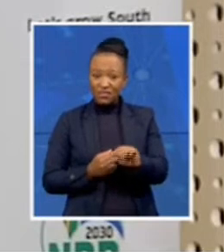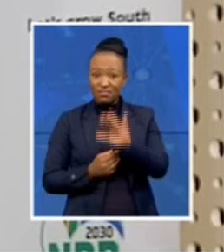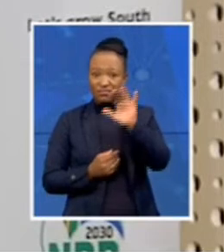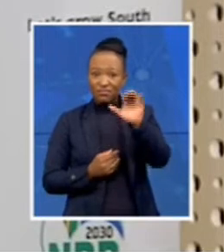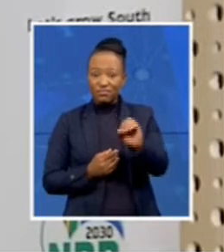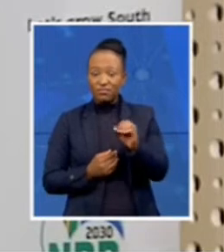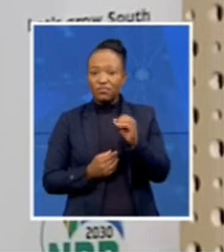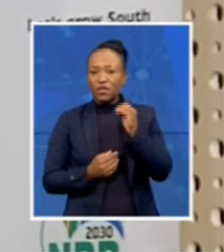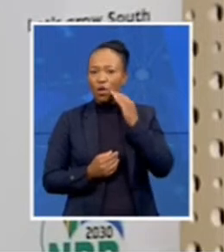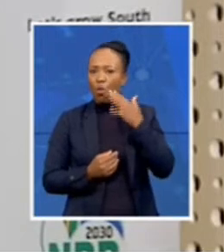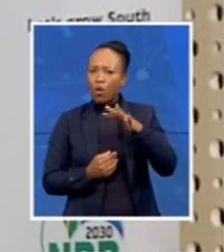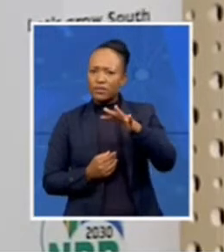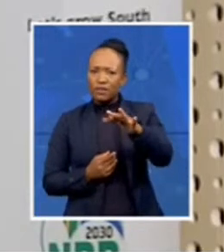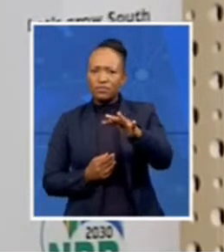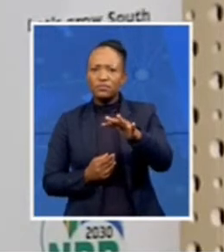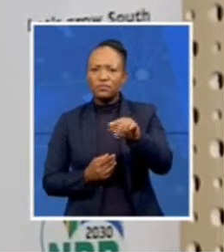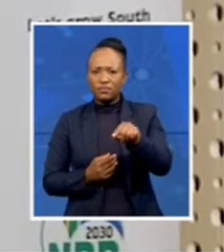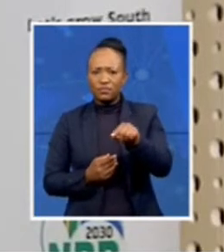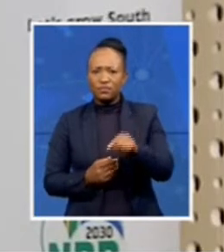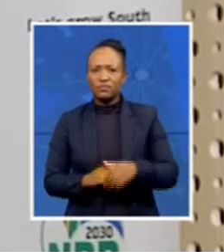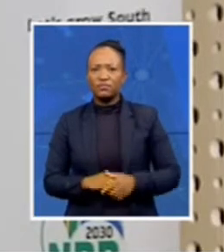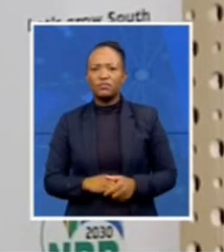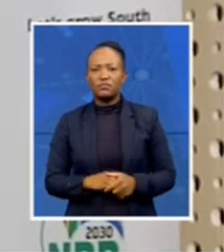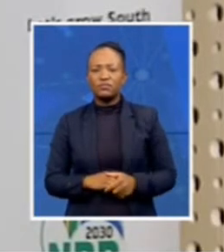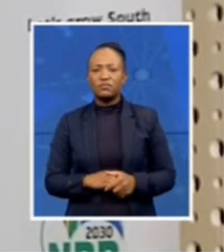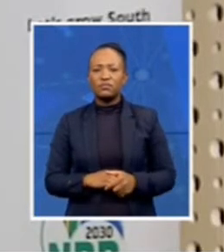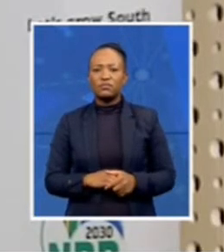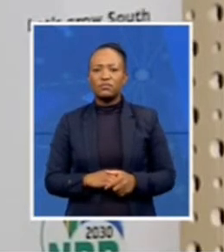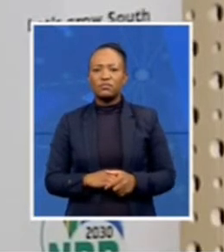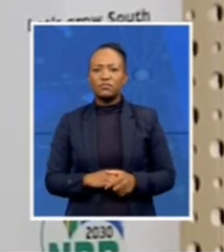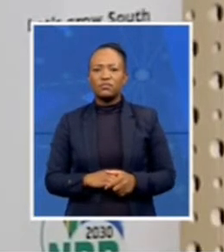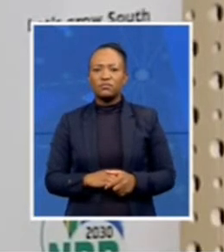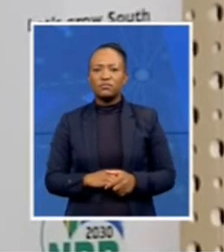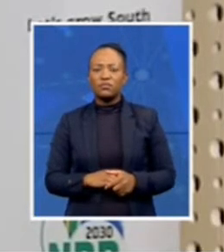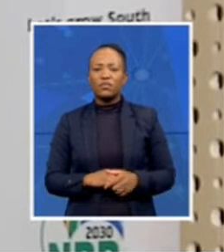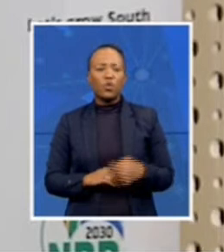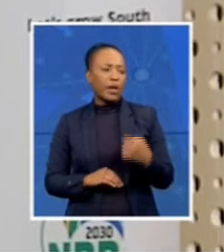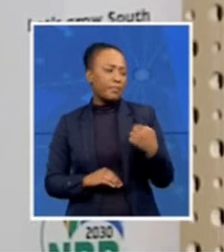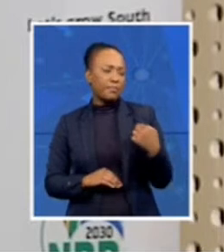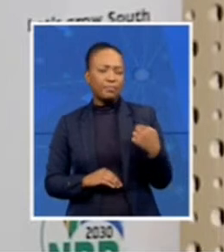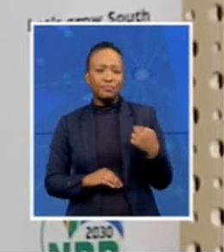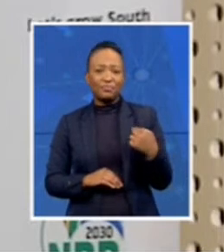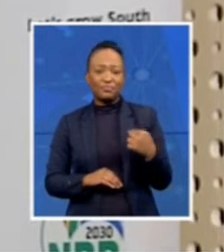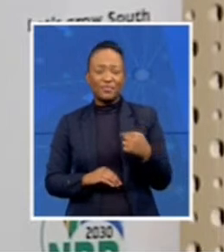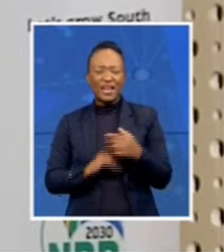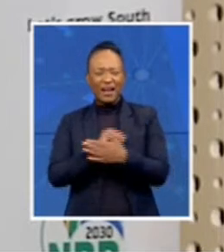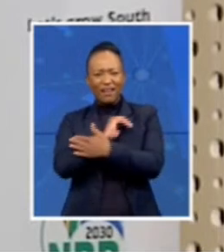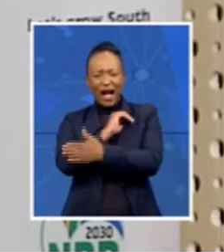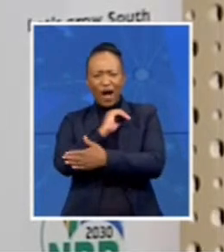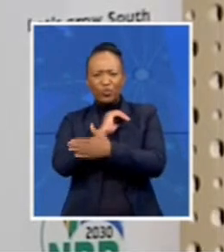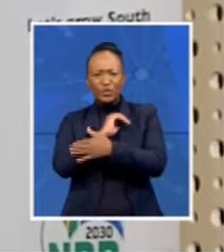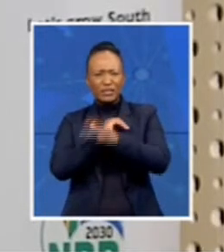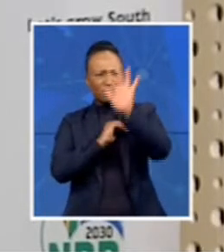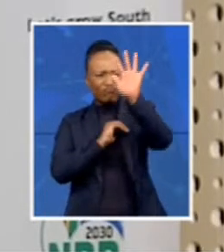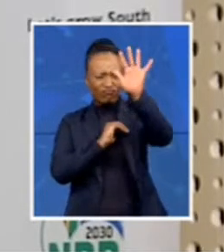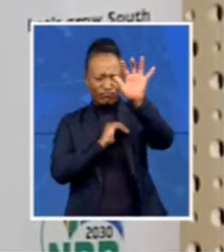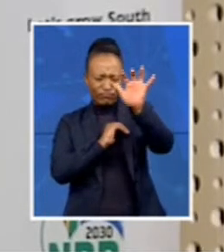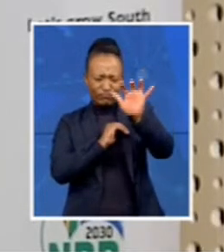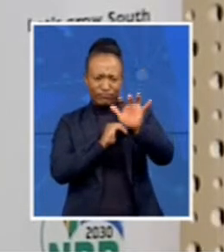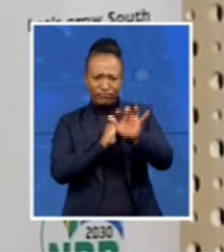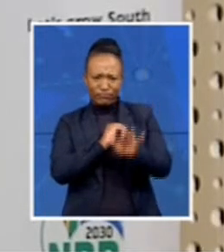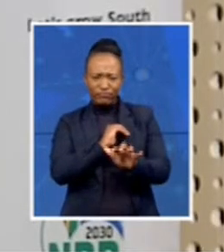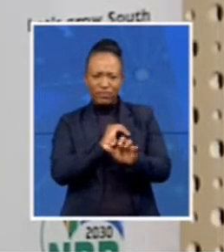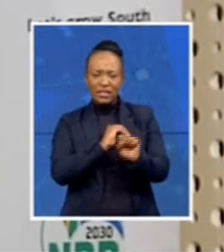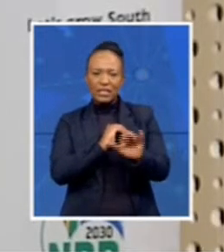Ranking at the 30th driest country in the world, and we receive summer rainfall in November,